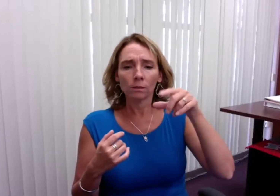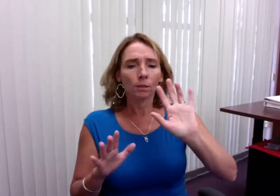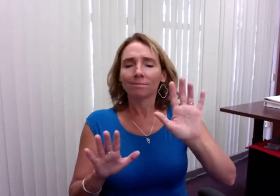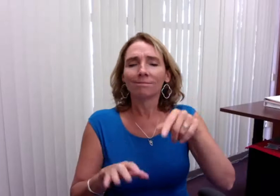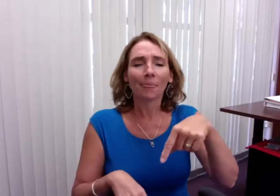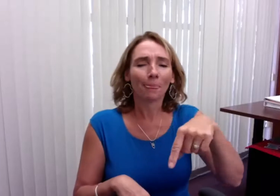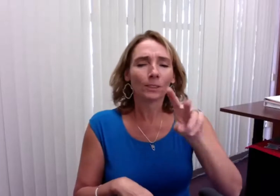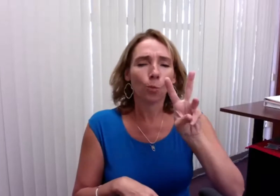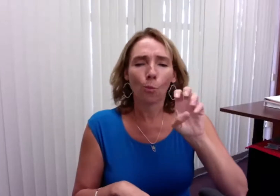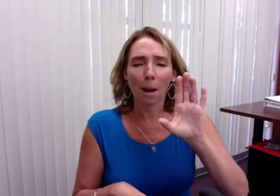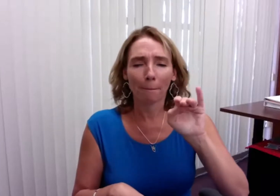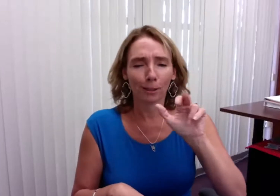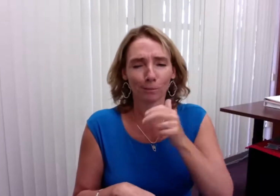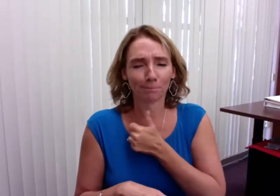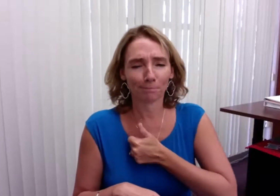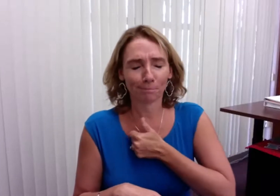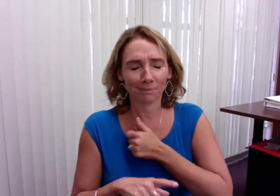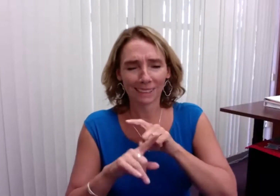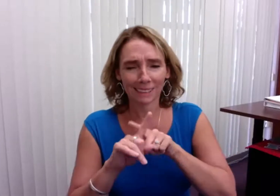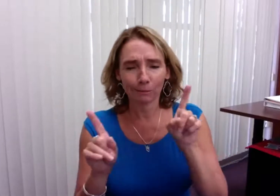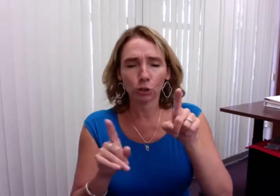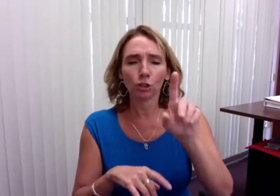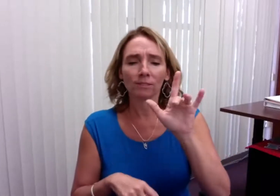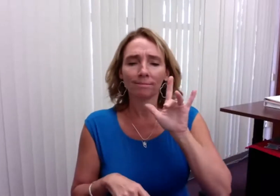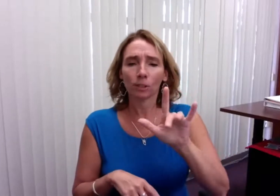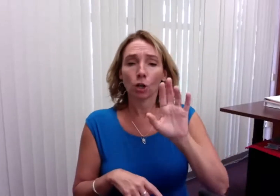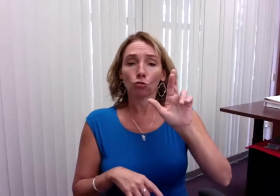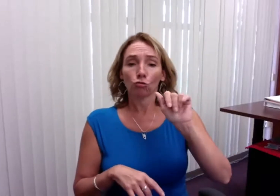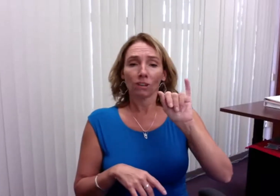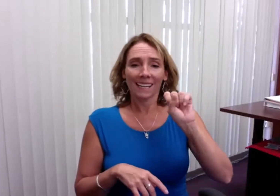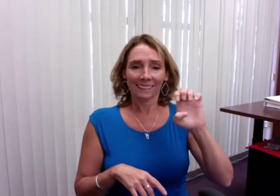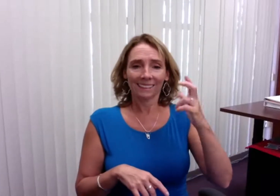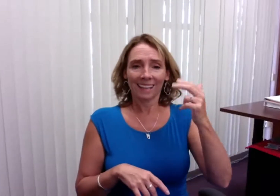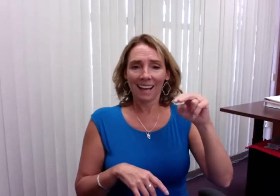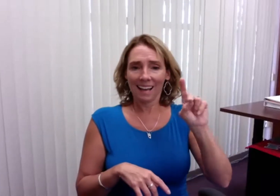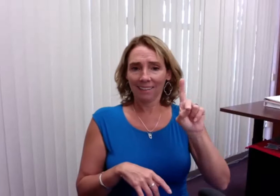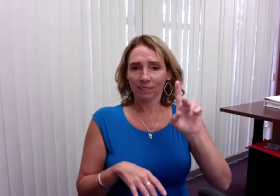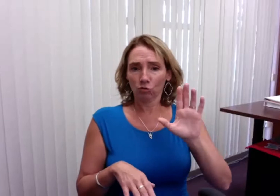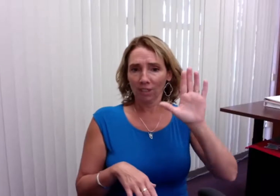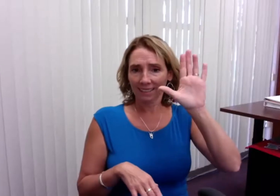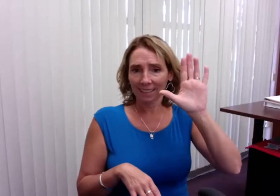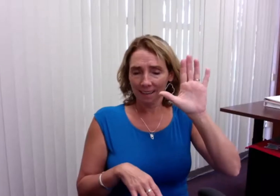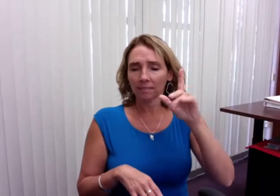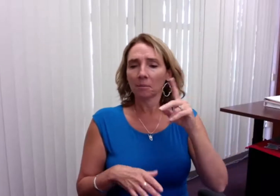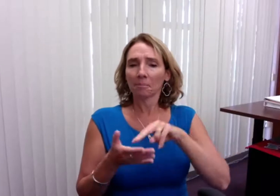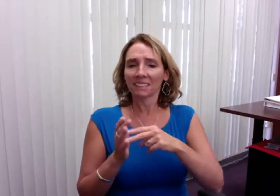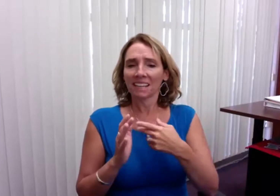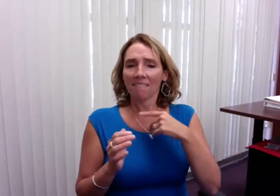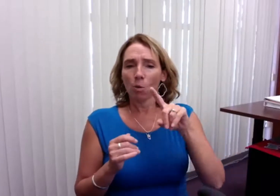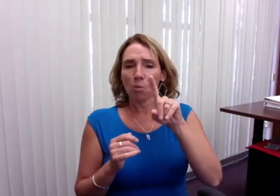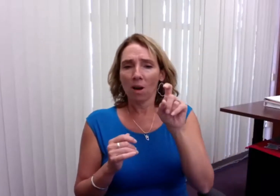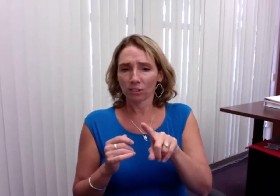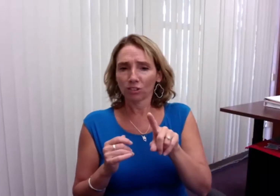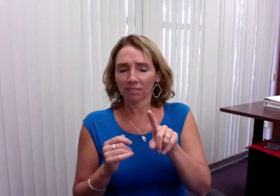If you do want to speak for yourself, I'm sorry. I just realized we're in the webinar format, and so it's a little different. Use the raised